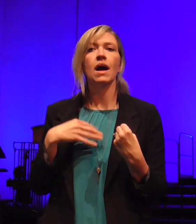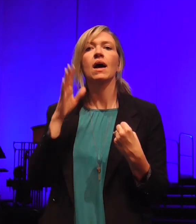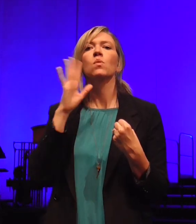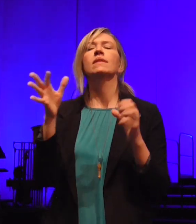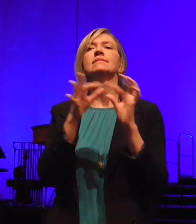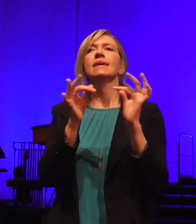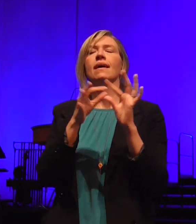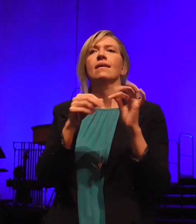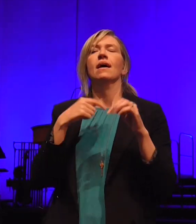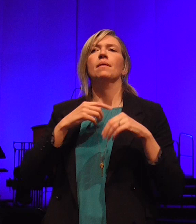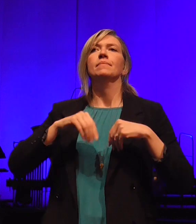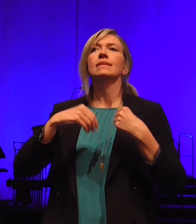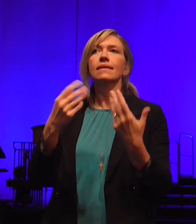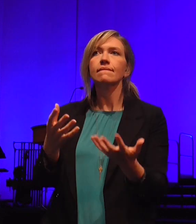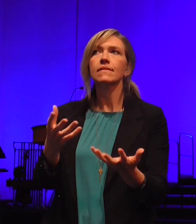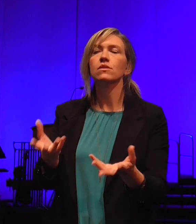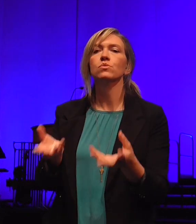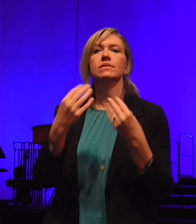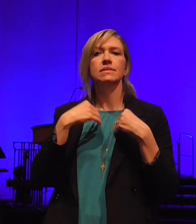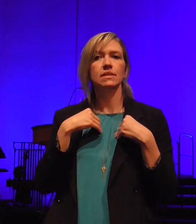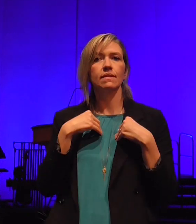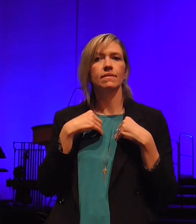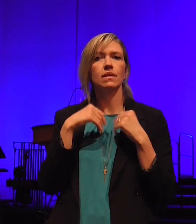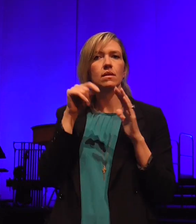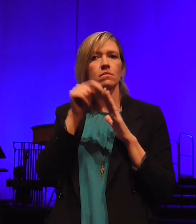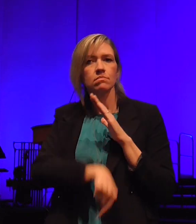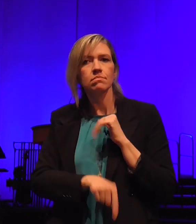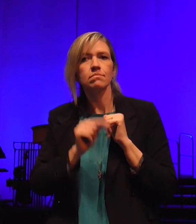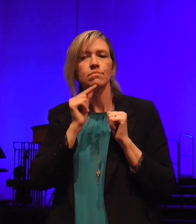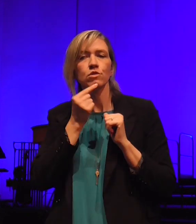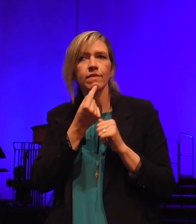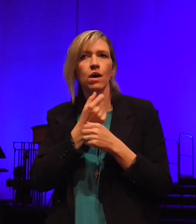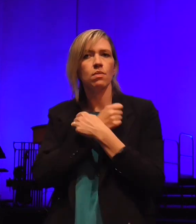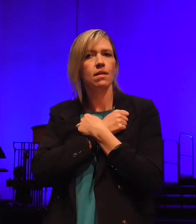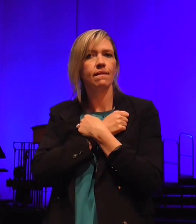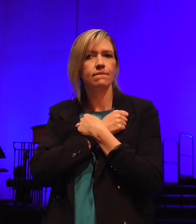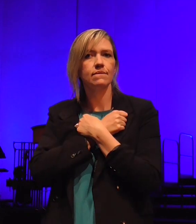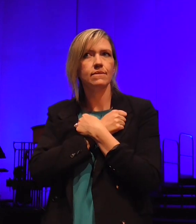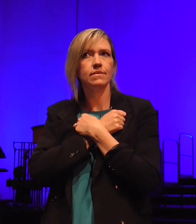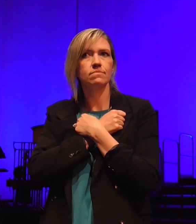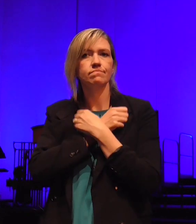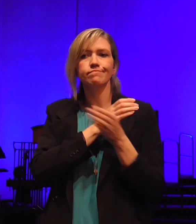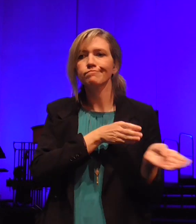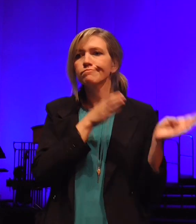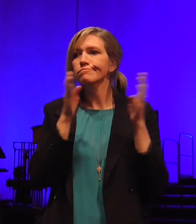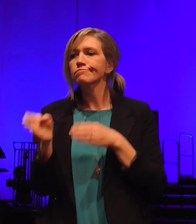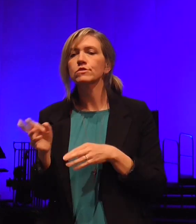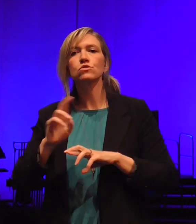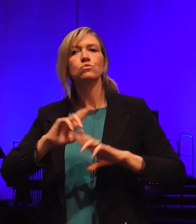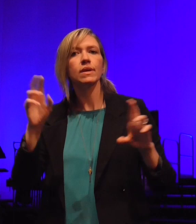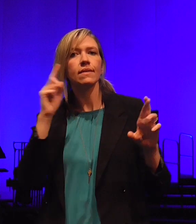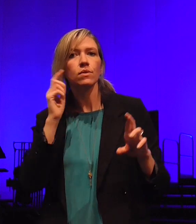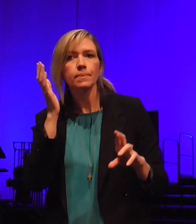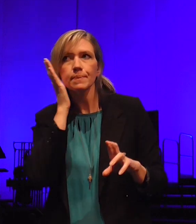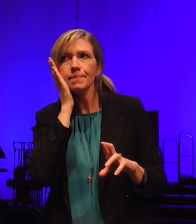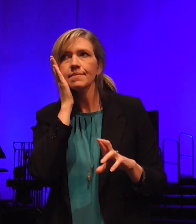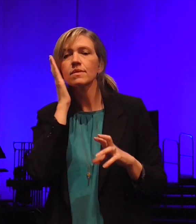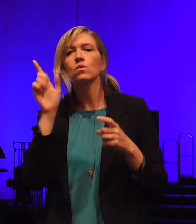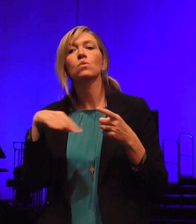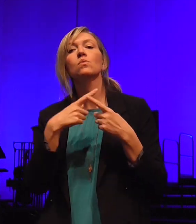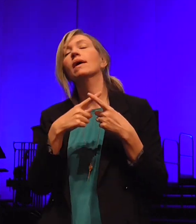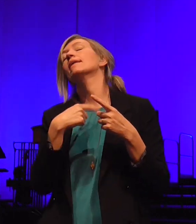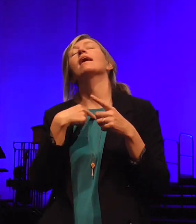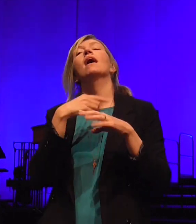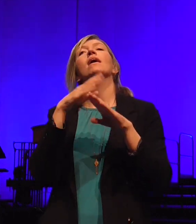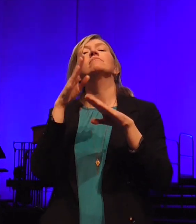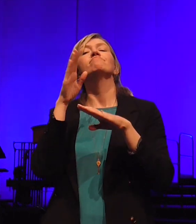I am giving and receiving a profound love. When I get ready for bed, as soon as I